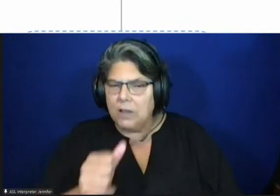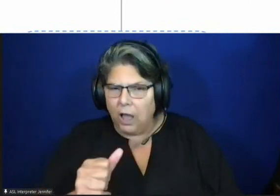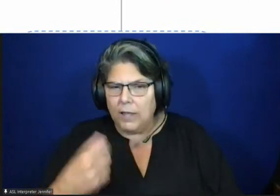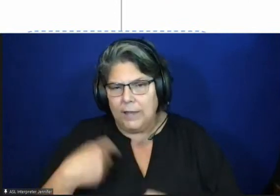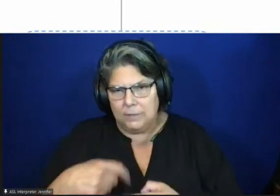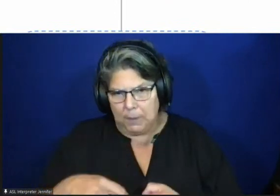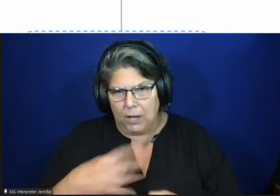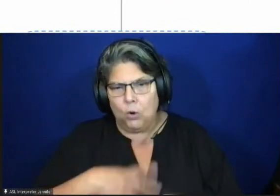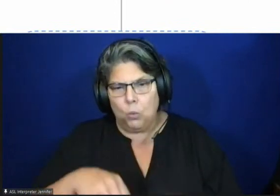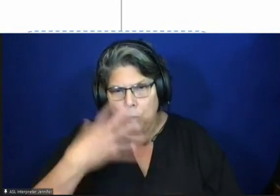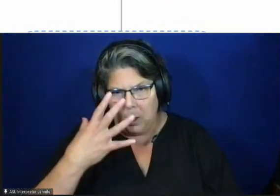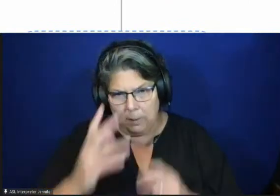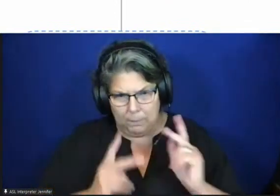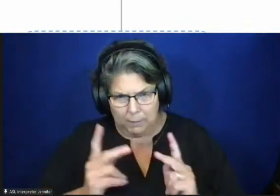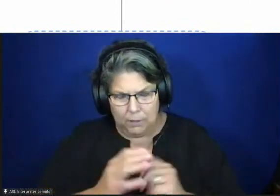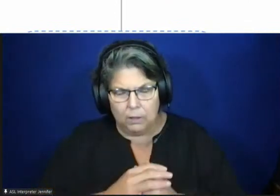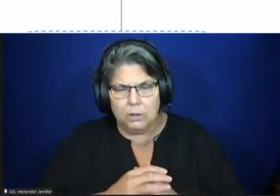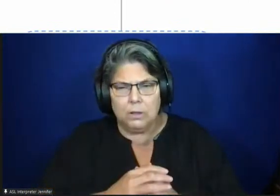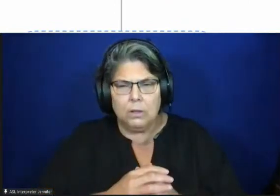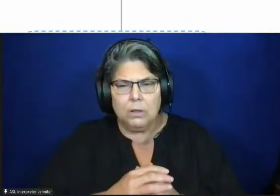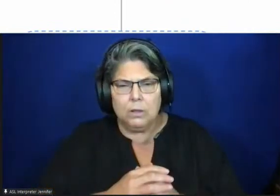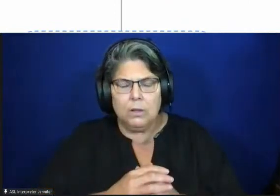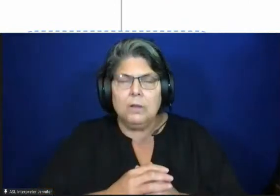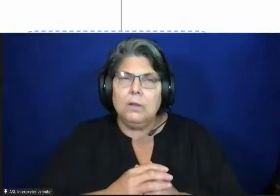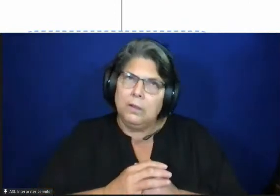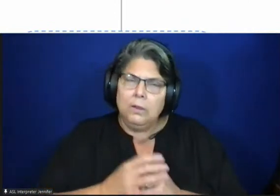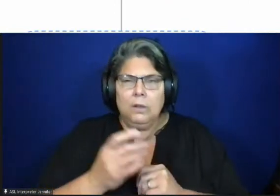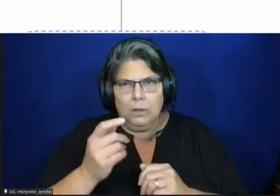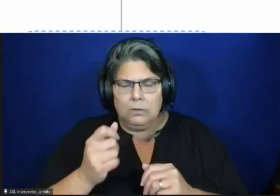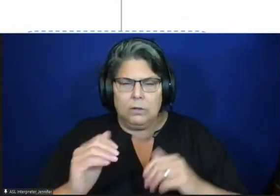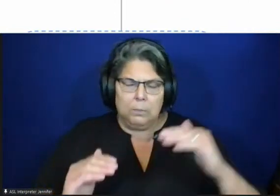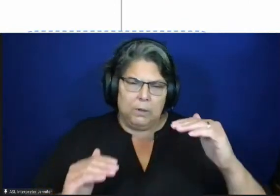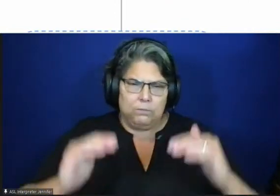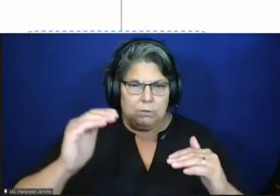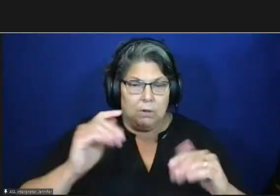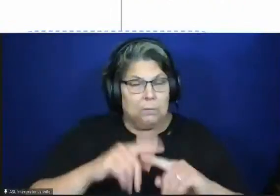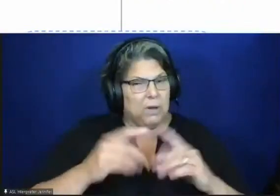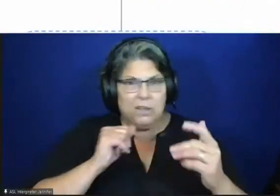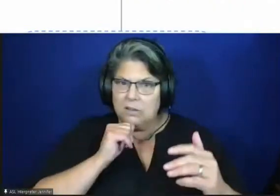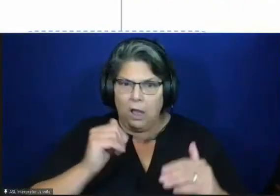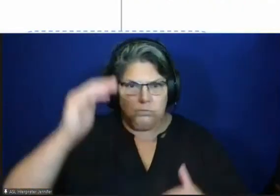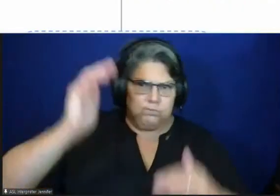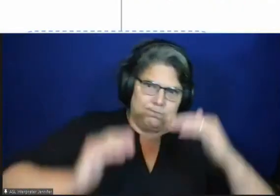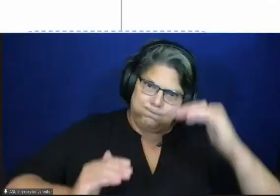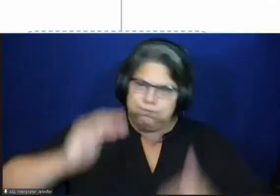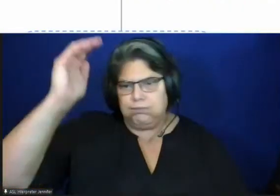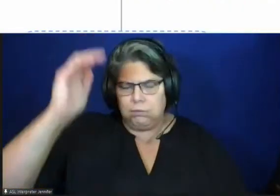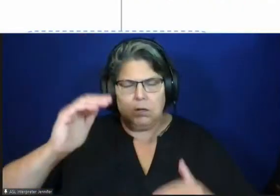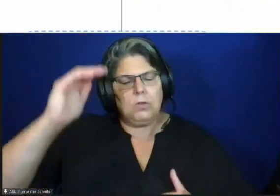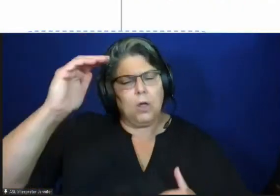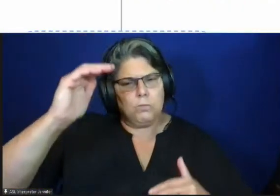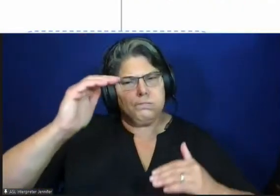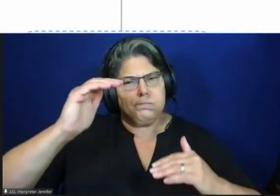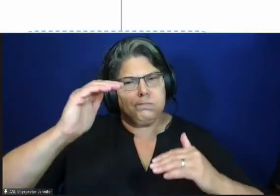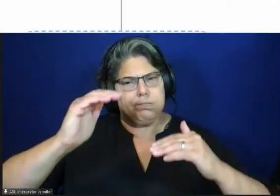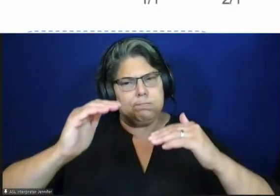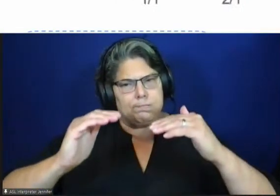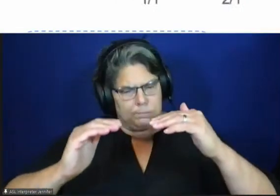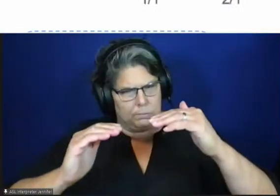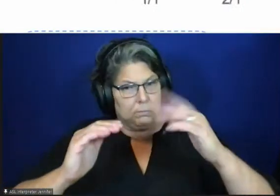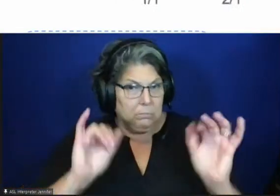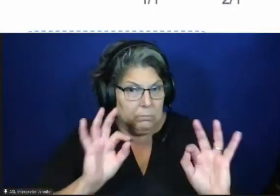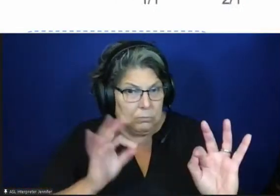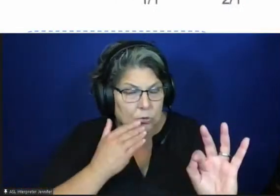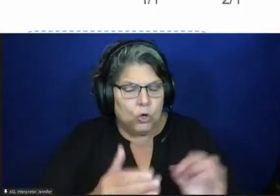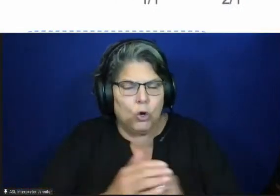whites. However, while this is a disparity, the disparity is narrowing, and that's a good thing as we move forward.